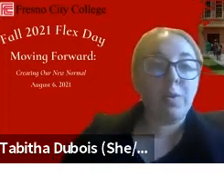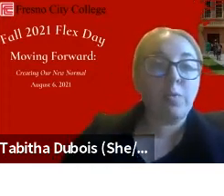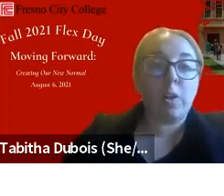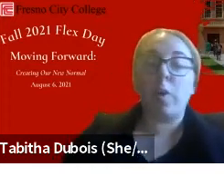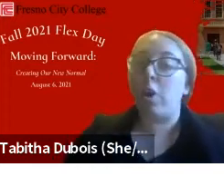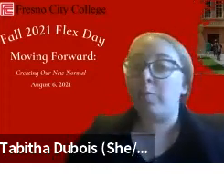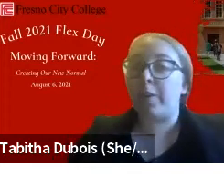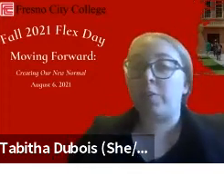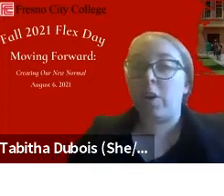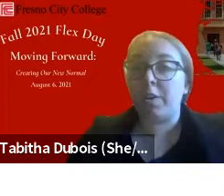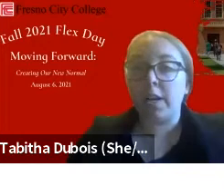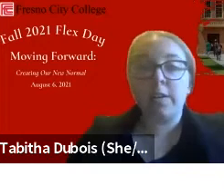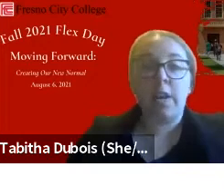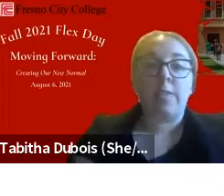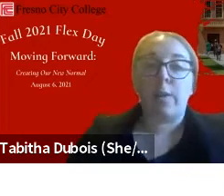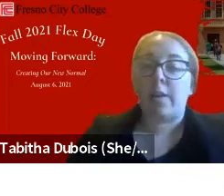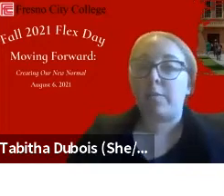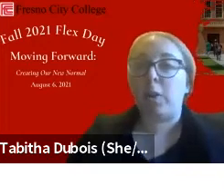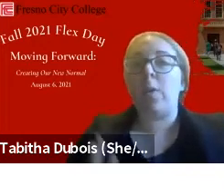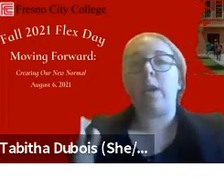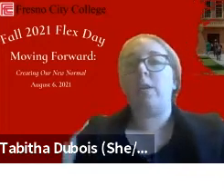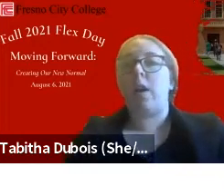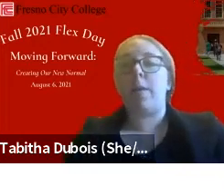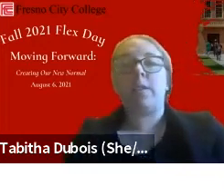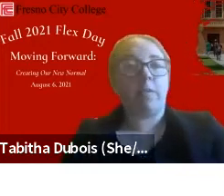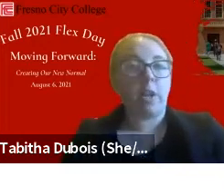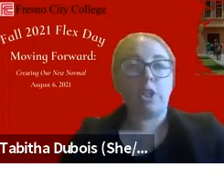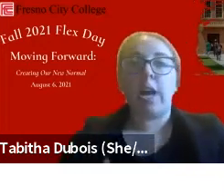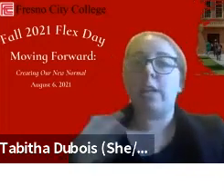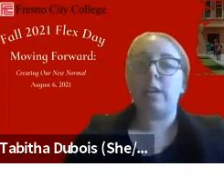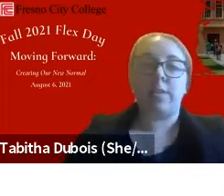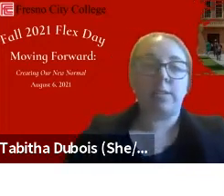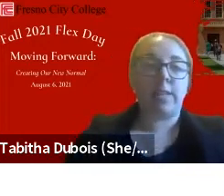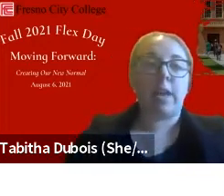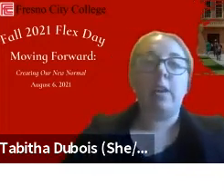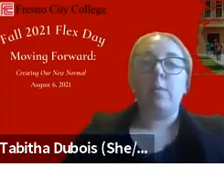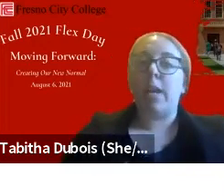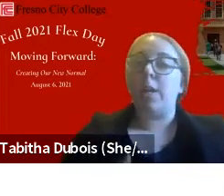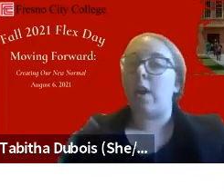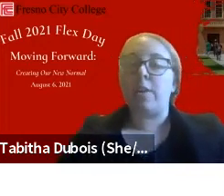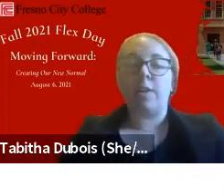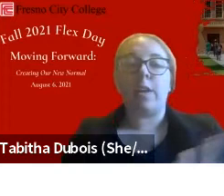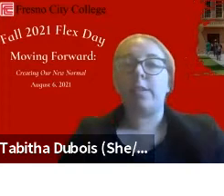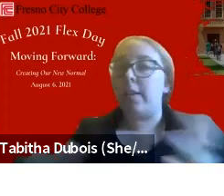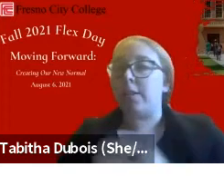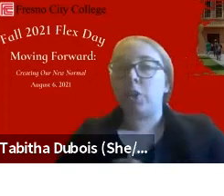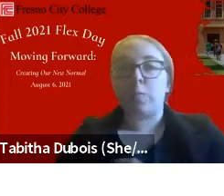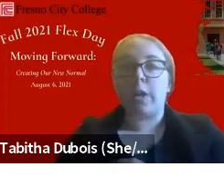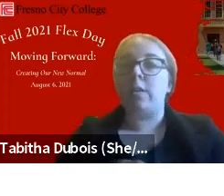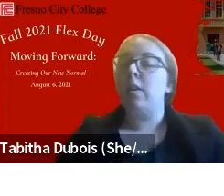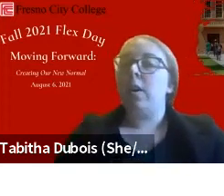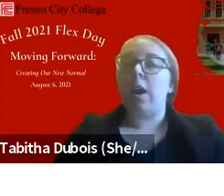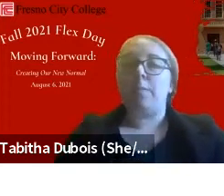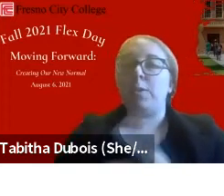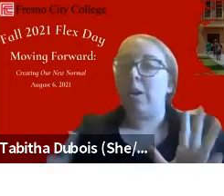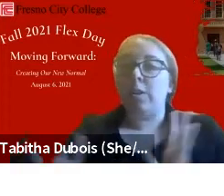We also follow a code of professional conduct that we have to follow. It has confidentiality, things like that, making sure everything that is said is